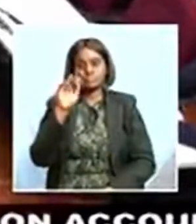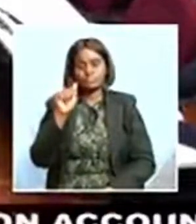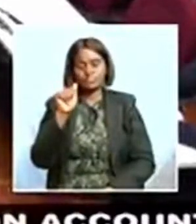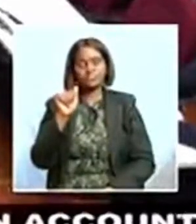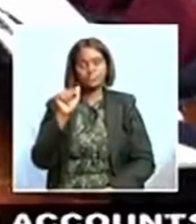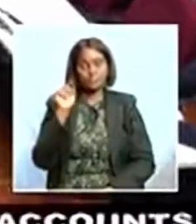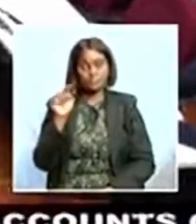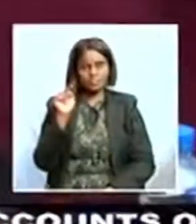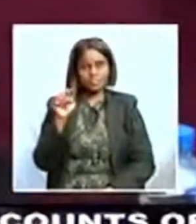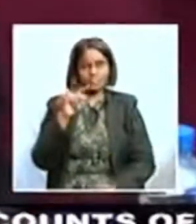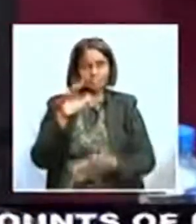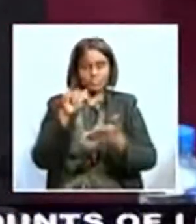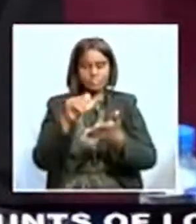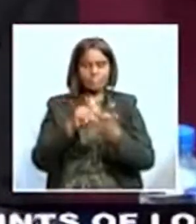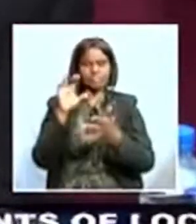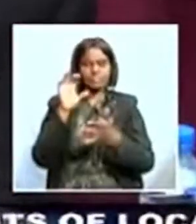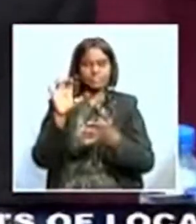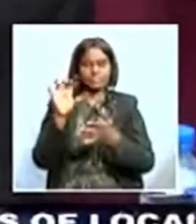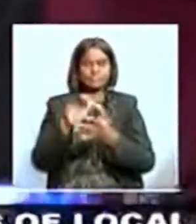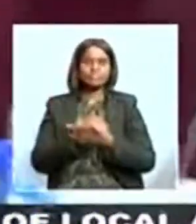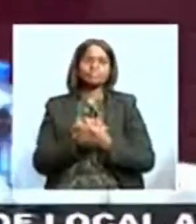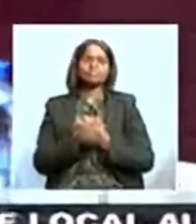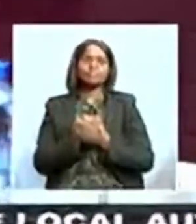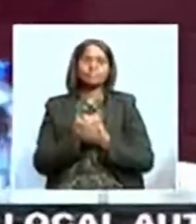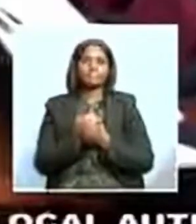Auditor, Central Province.